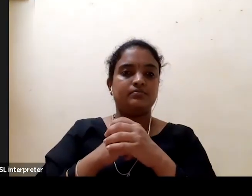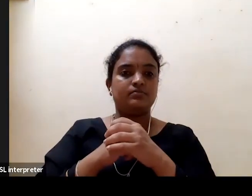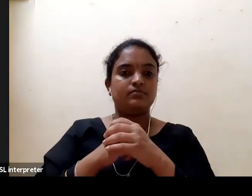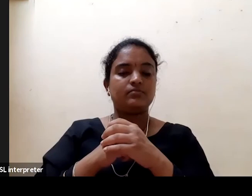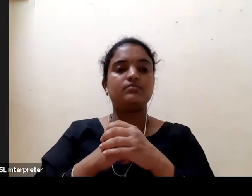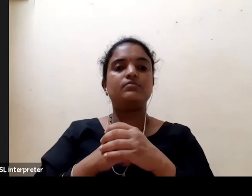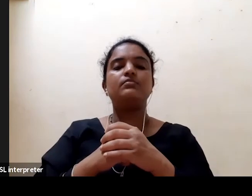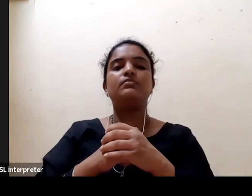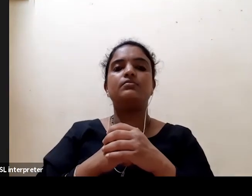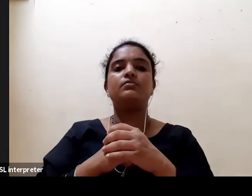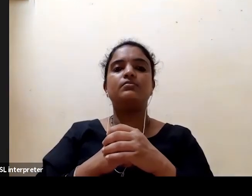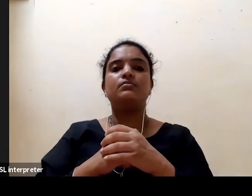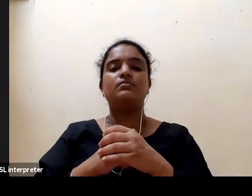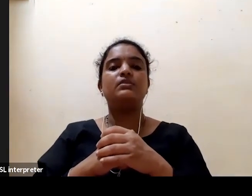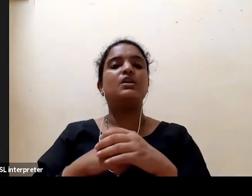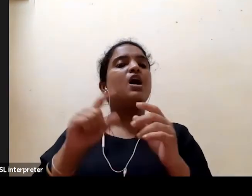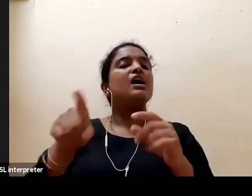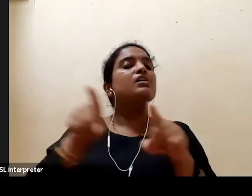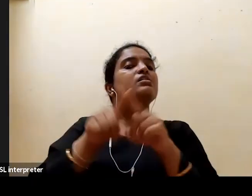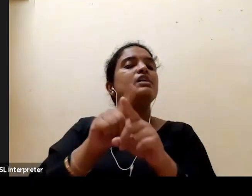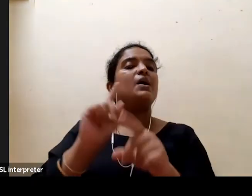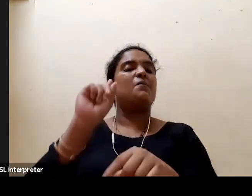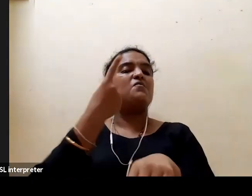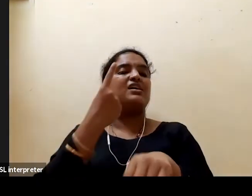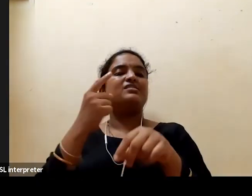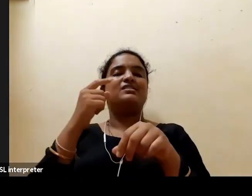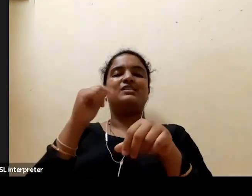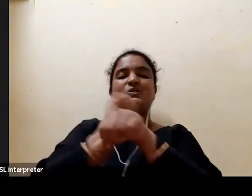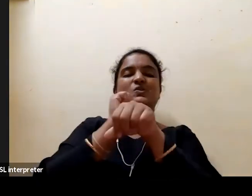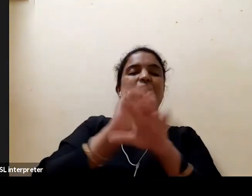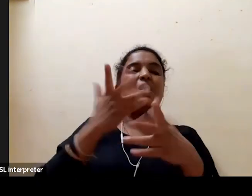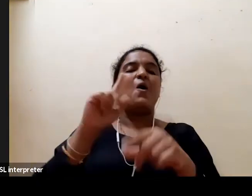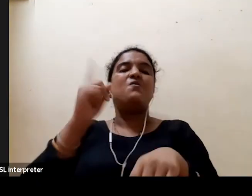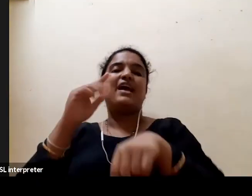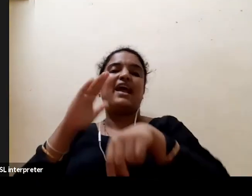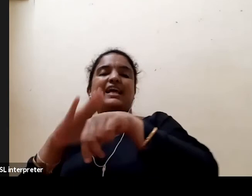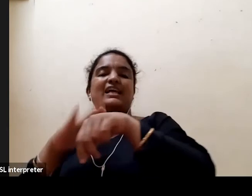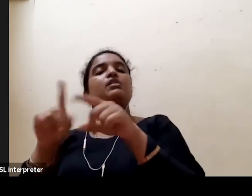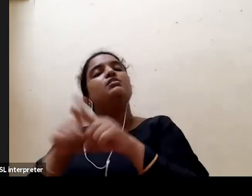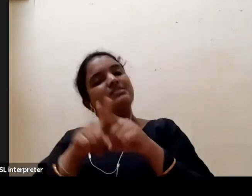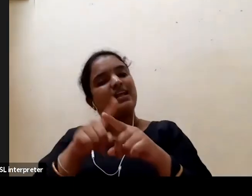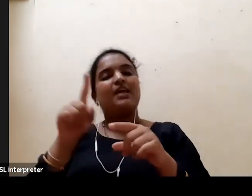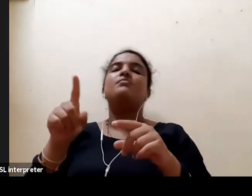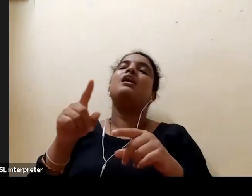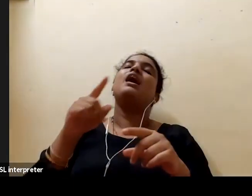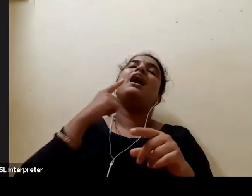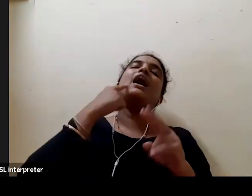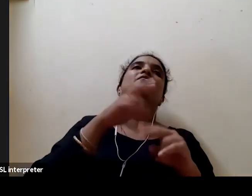always tough. It's like your first job. Everyone wants some prior experience. And even in writing, it is the same.